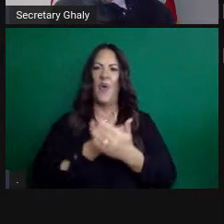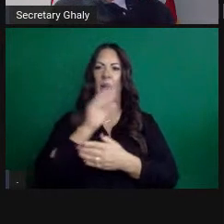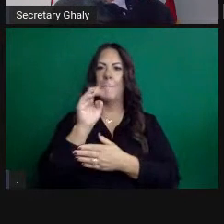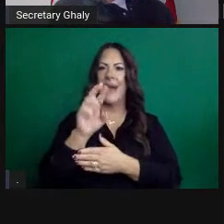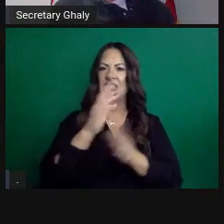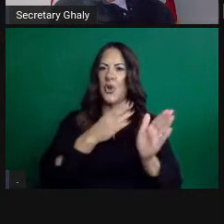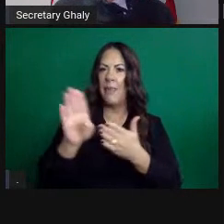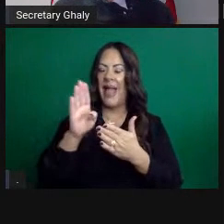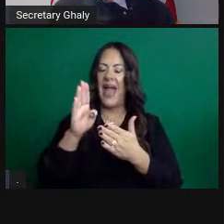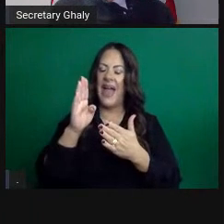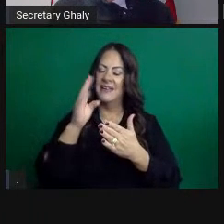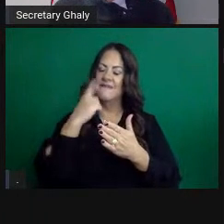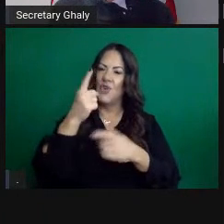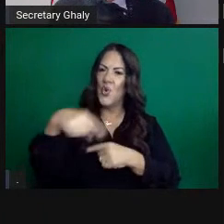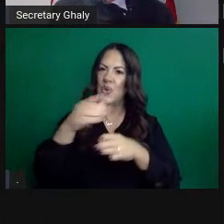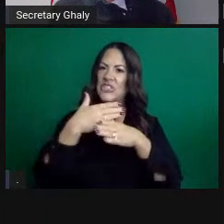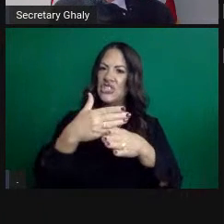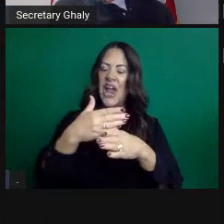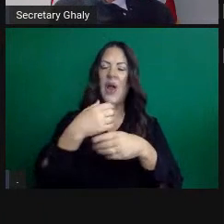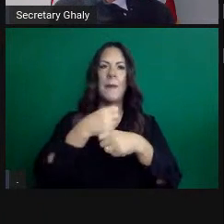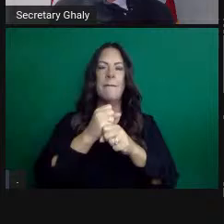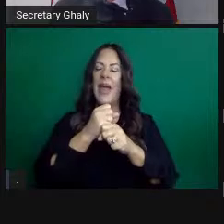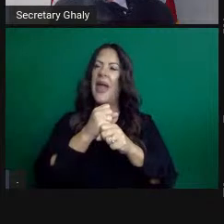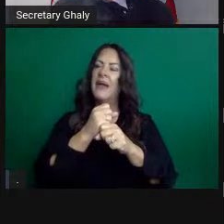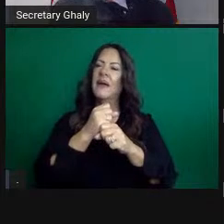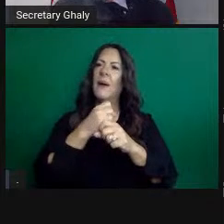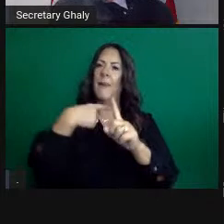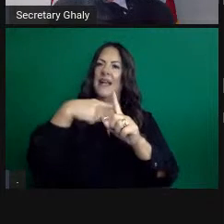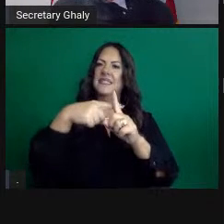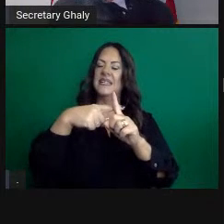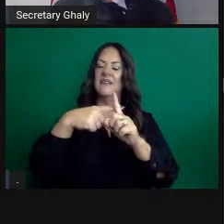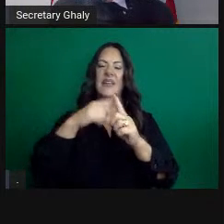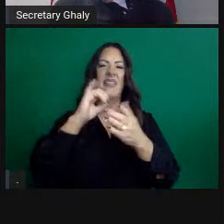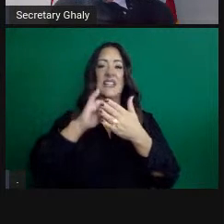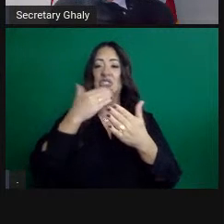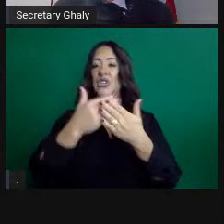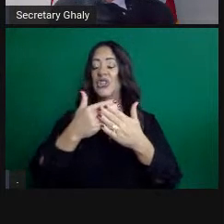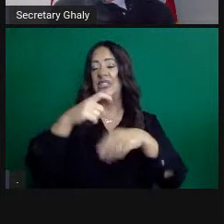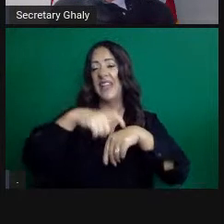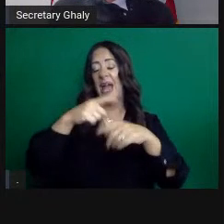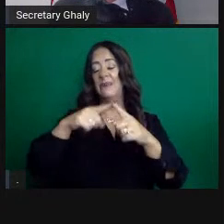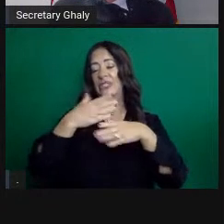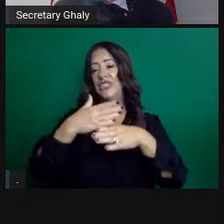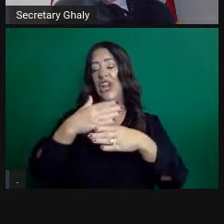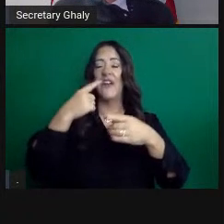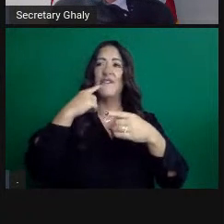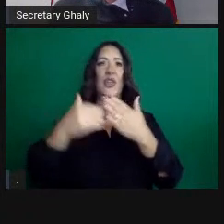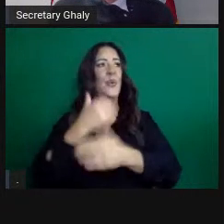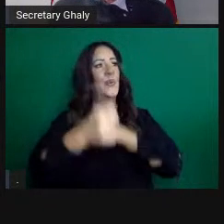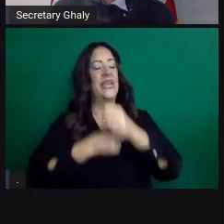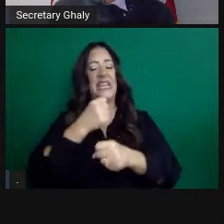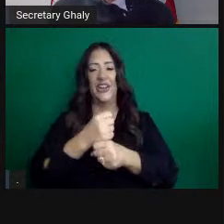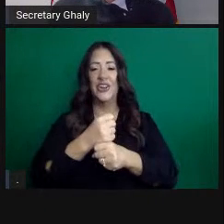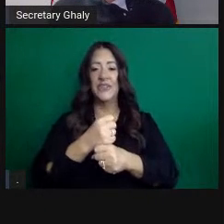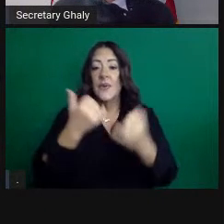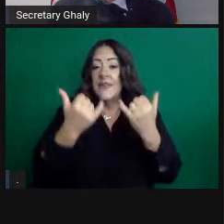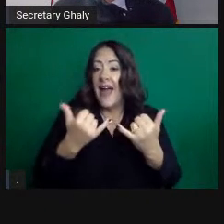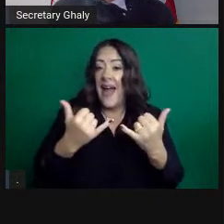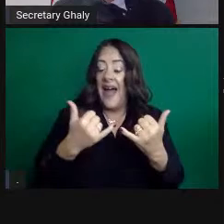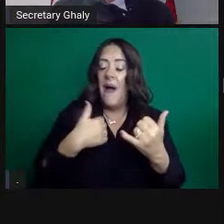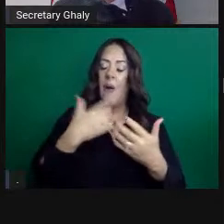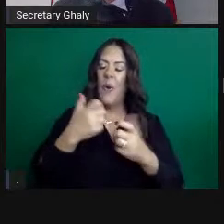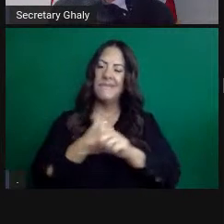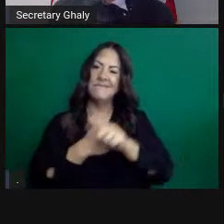it's a tremendous way to start the year. So without further ado, I want to turn it over to